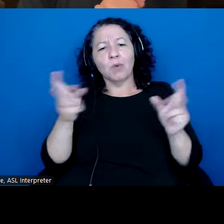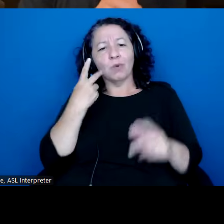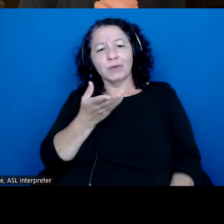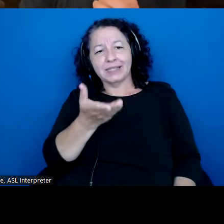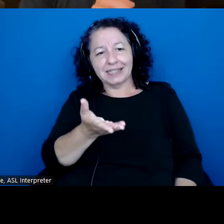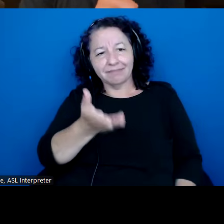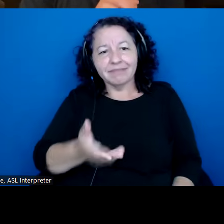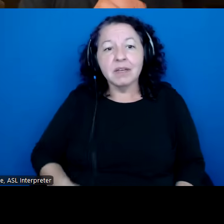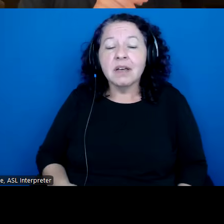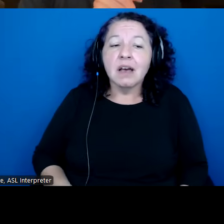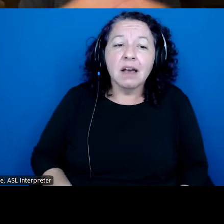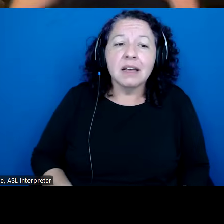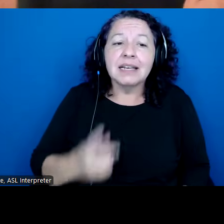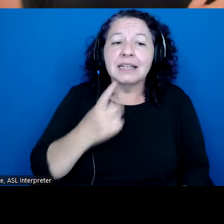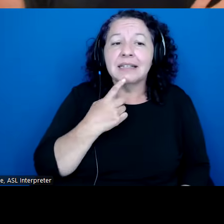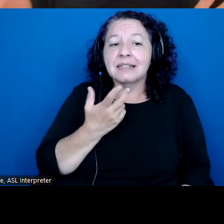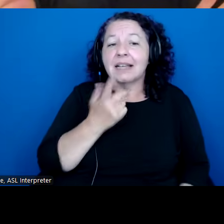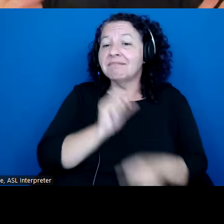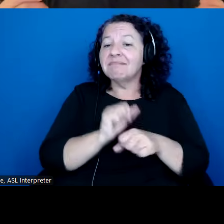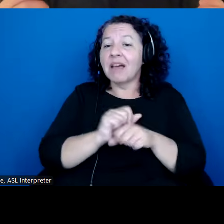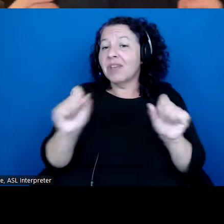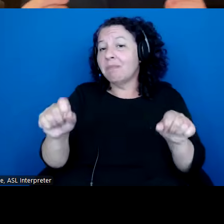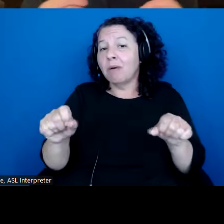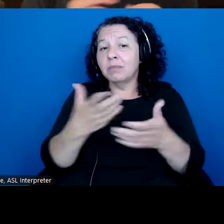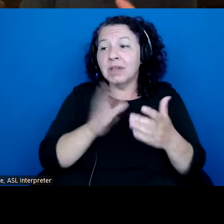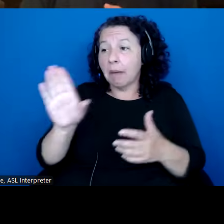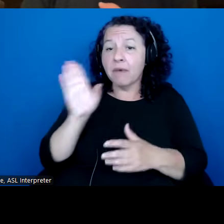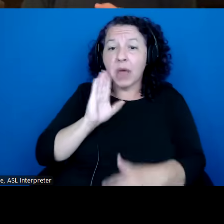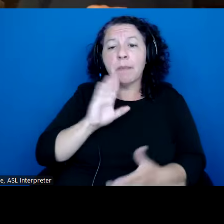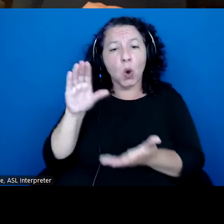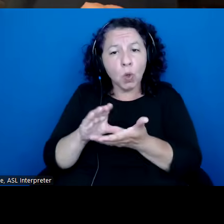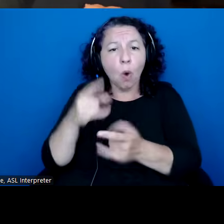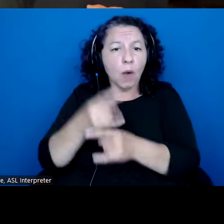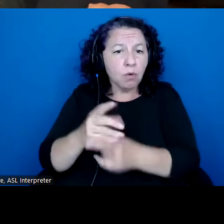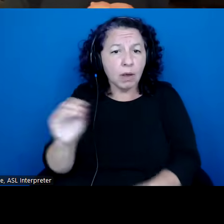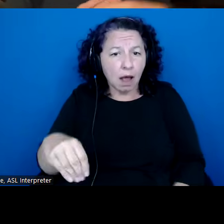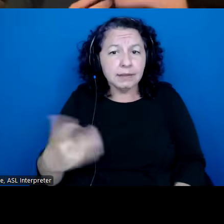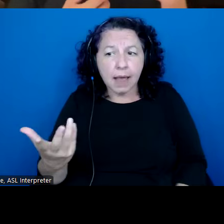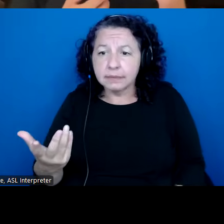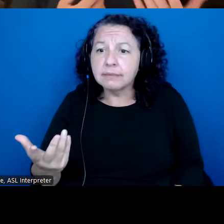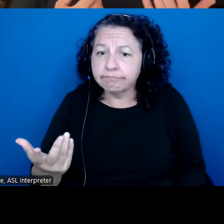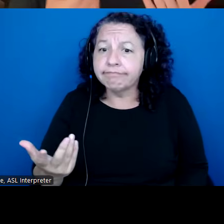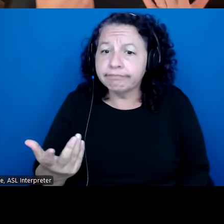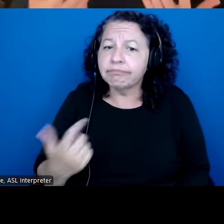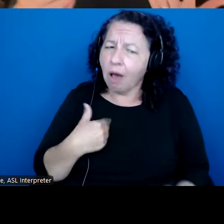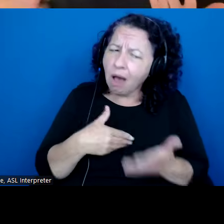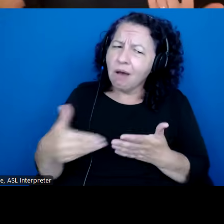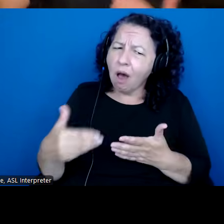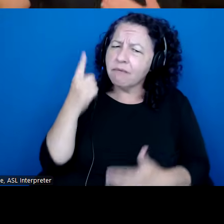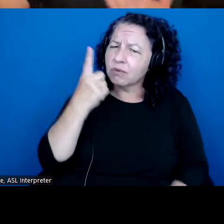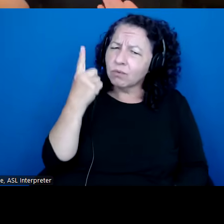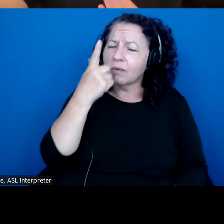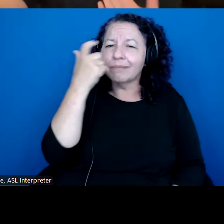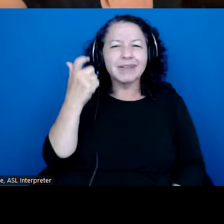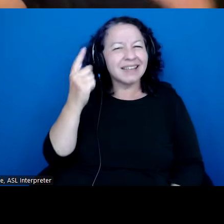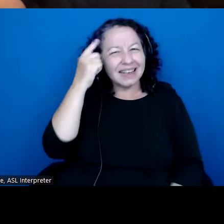And it is definitely possible that some of their beer was very low in alcohol. But I always question this because I think